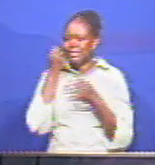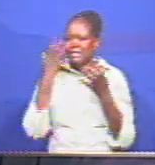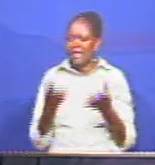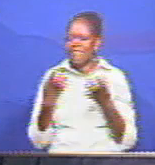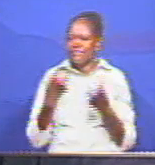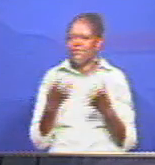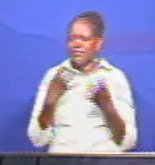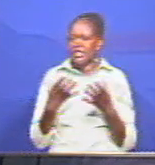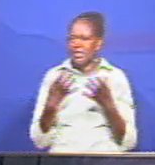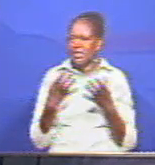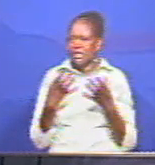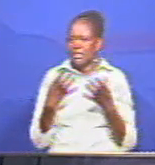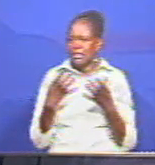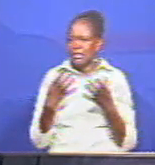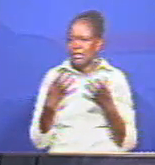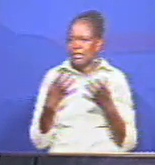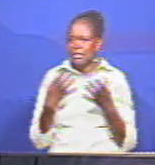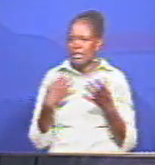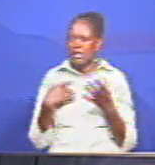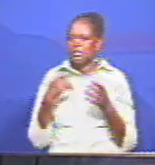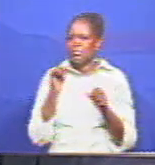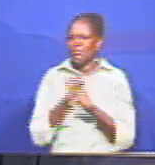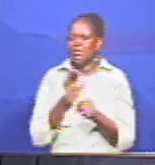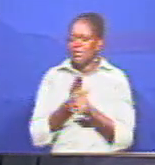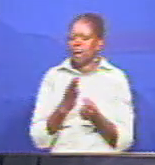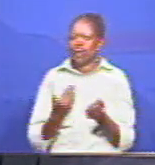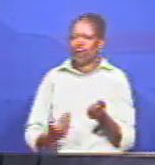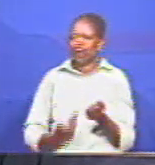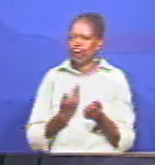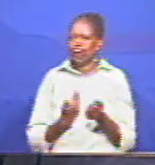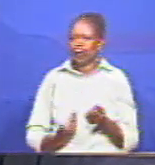mm-hmm. and I had many operations